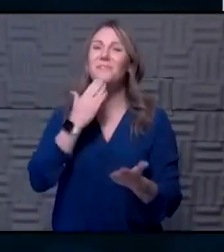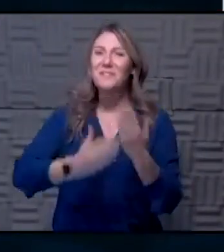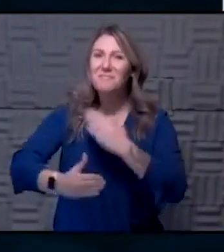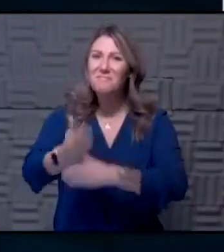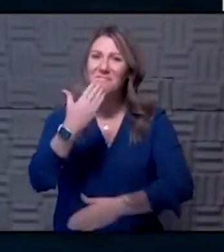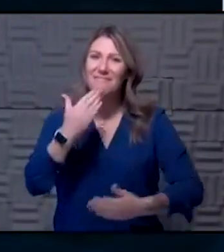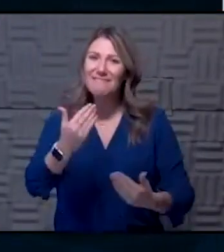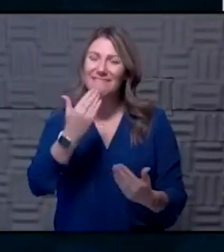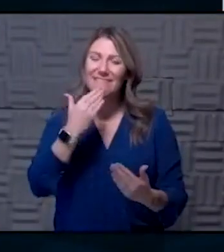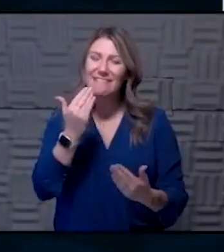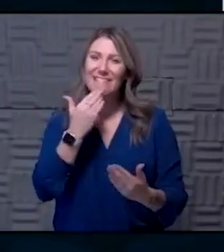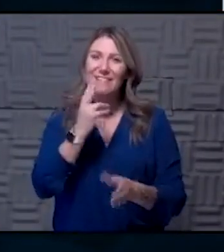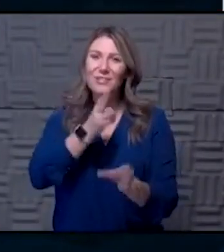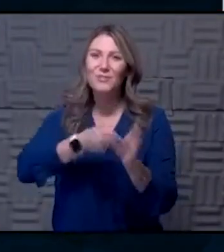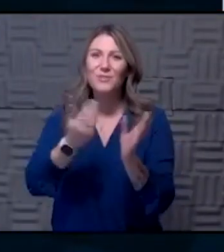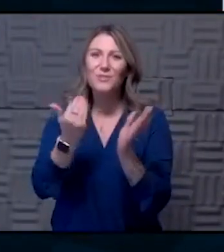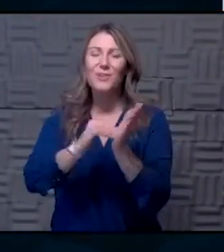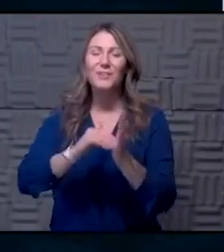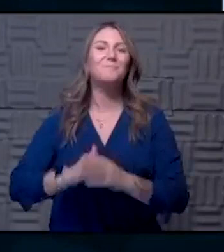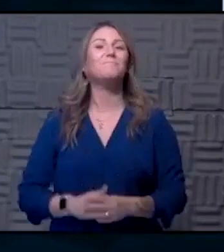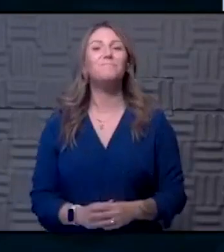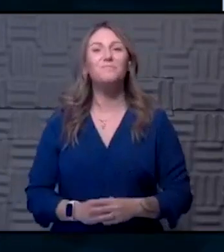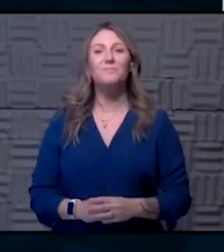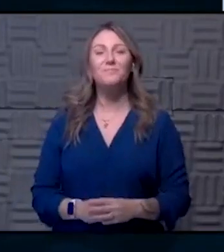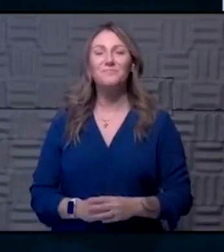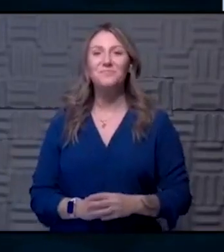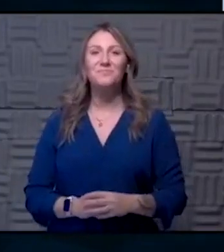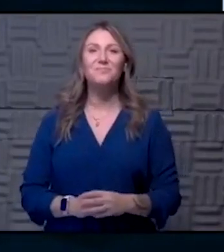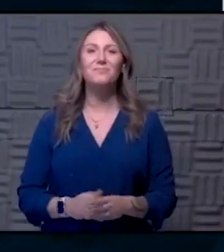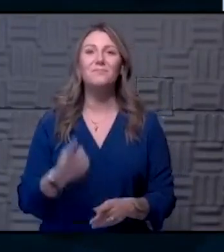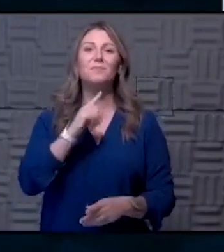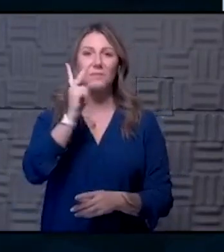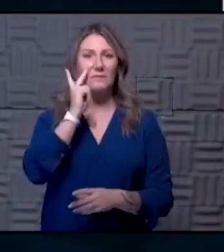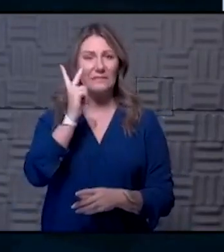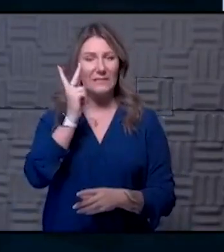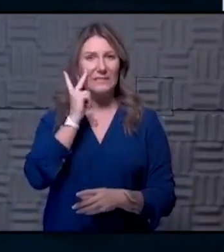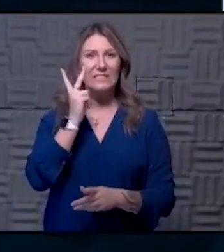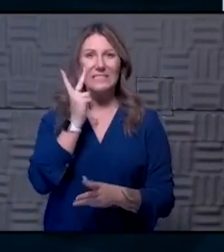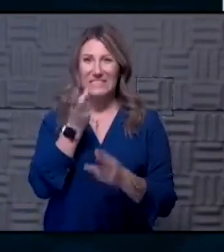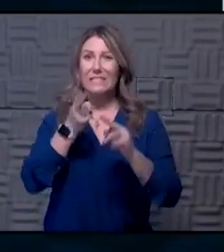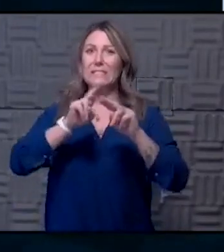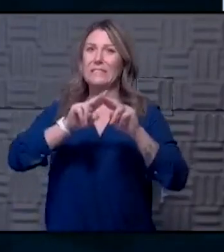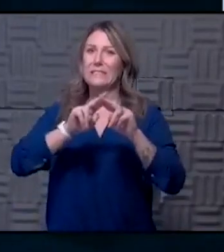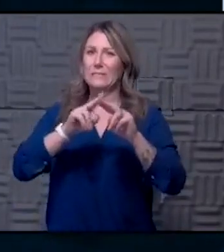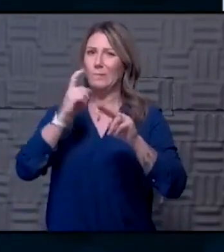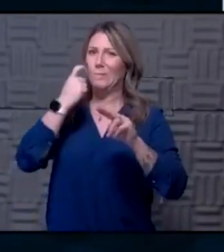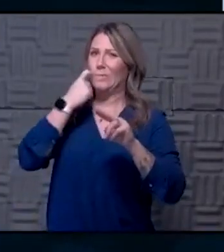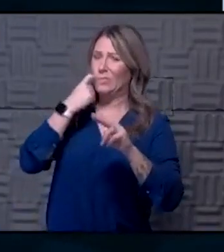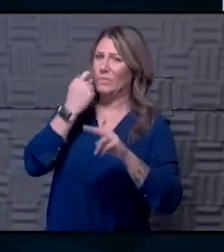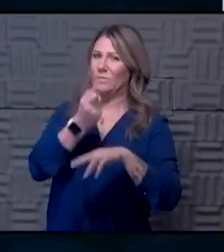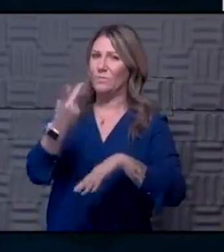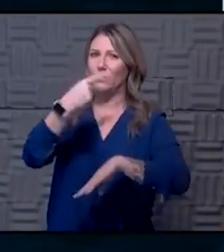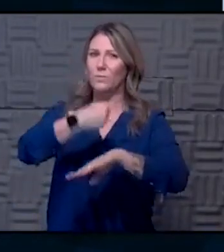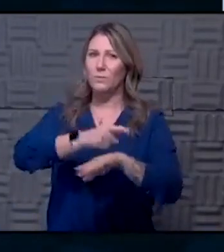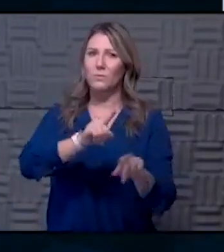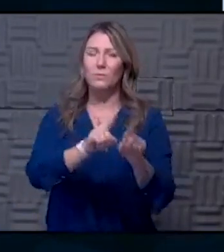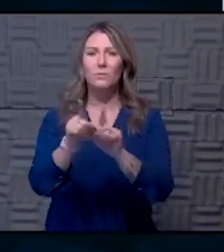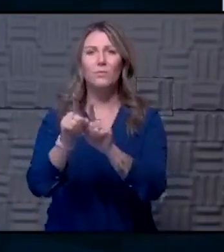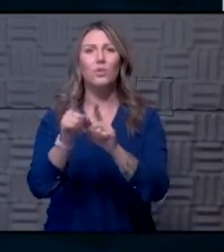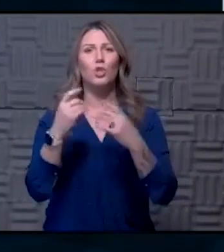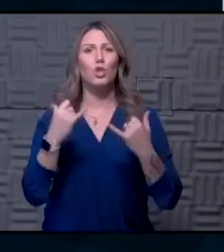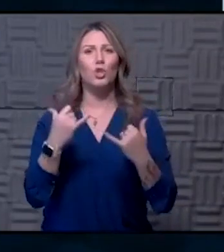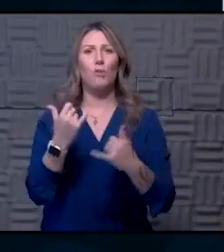on again. And thanks for being back with us. We've actually seen a little tick up here in the last couple of days as well. We currently